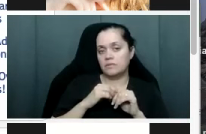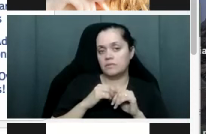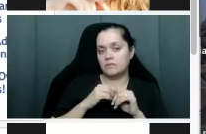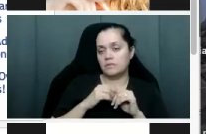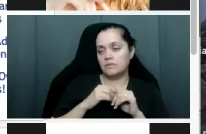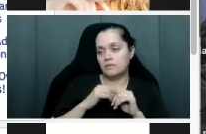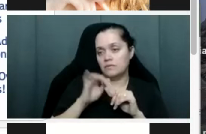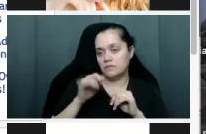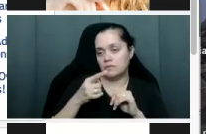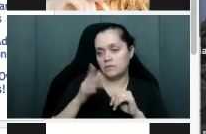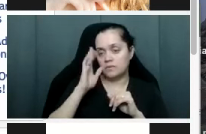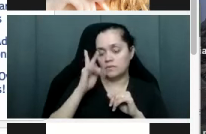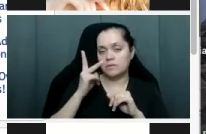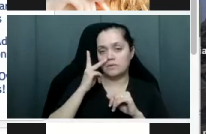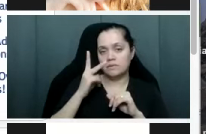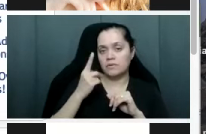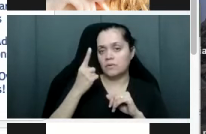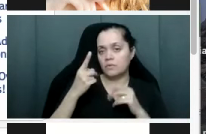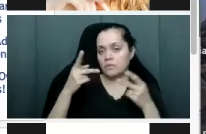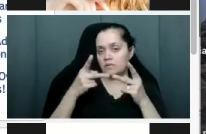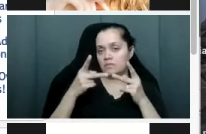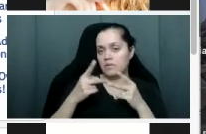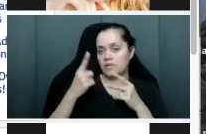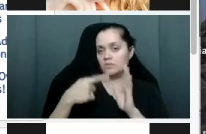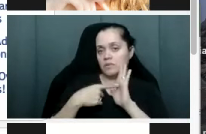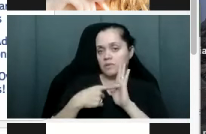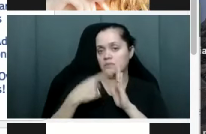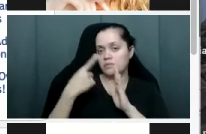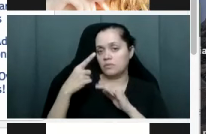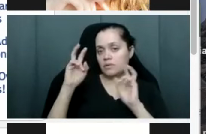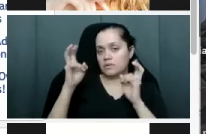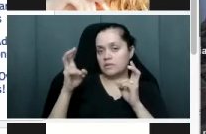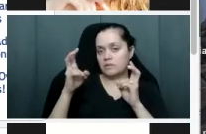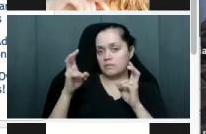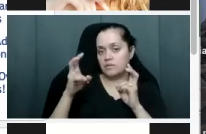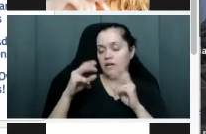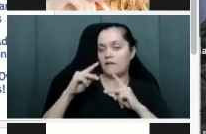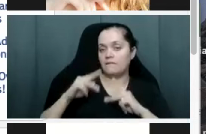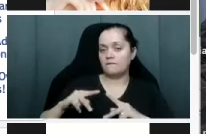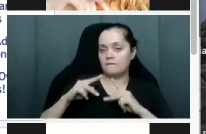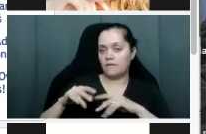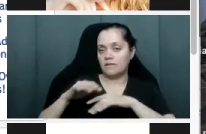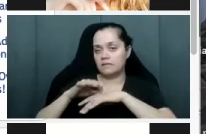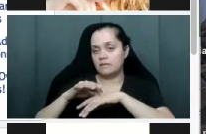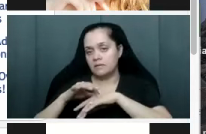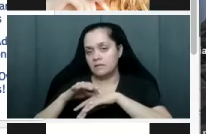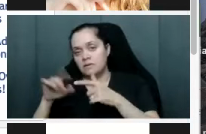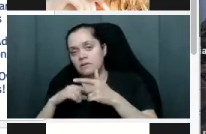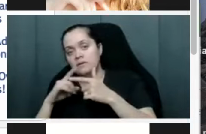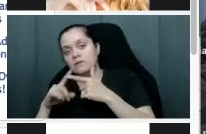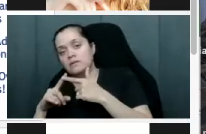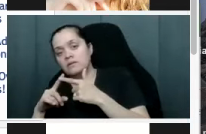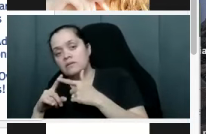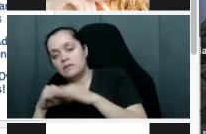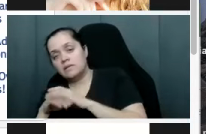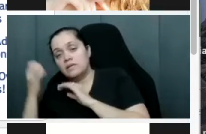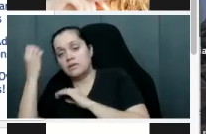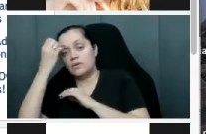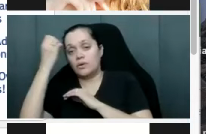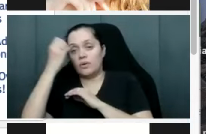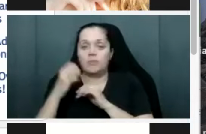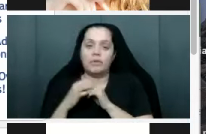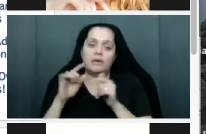that, we're going to look at one place, one example, one topic of physical geography in Europe.